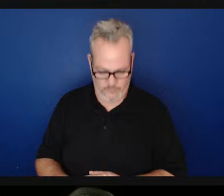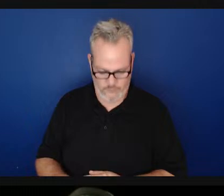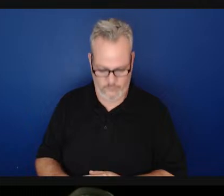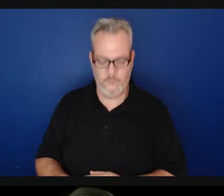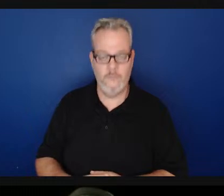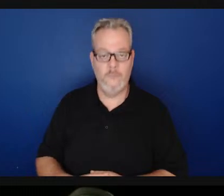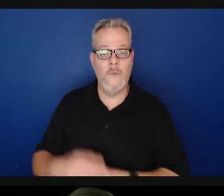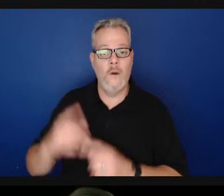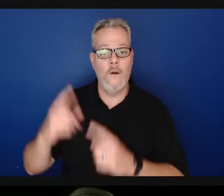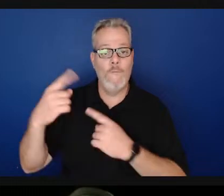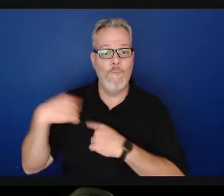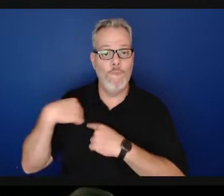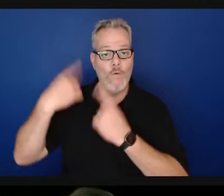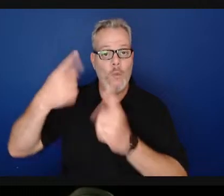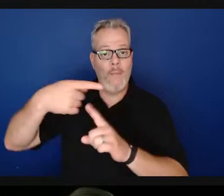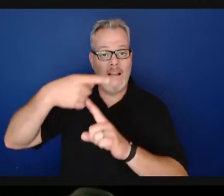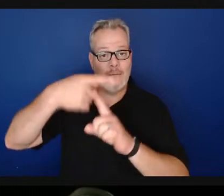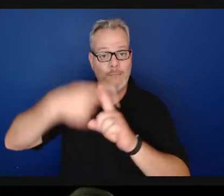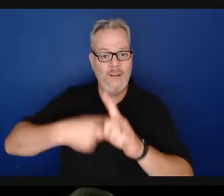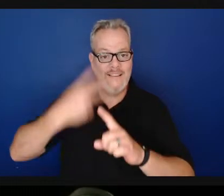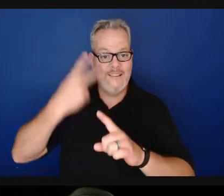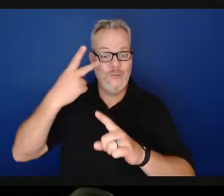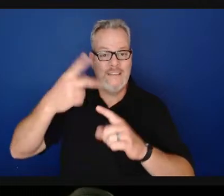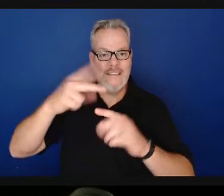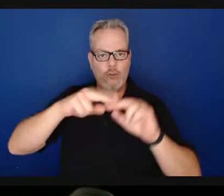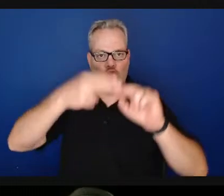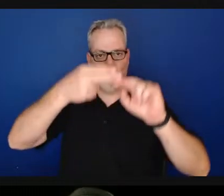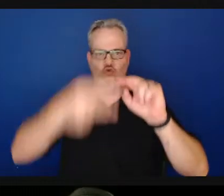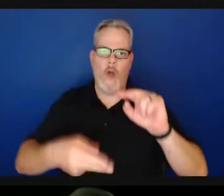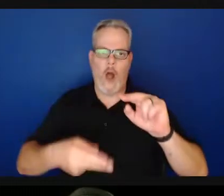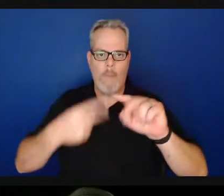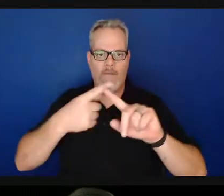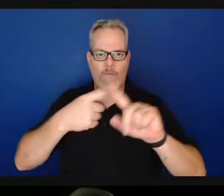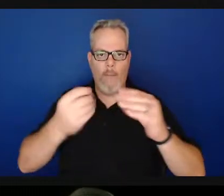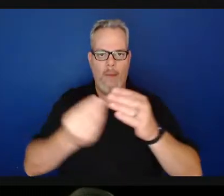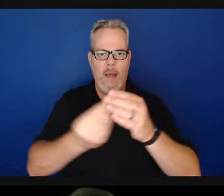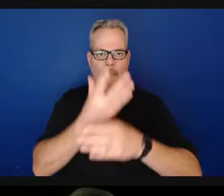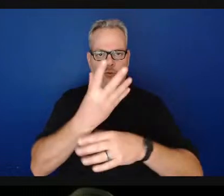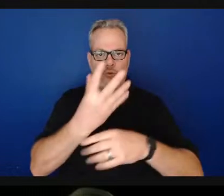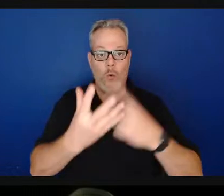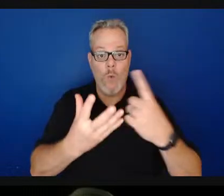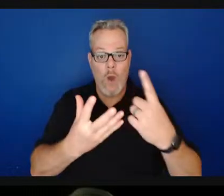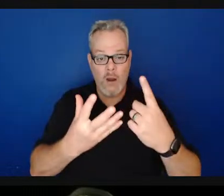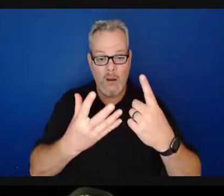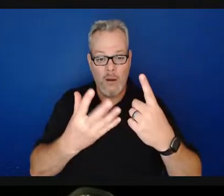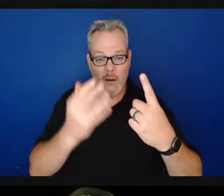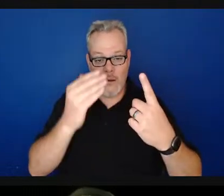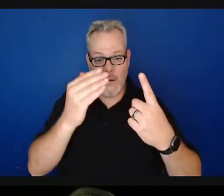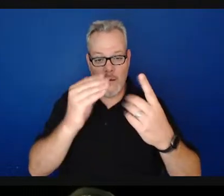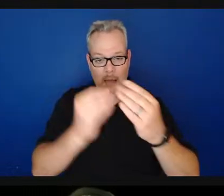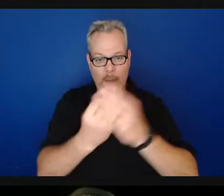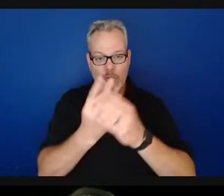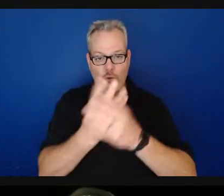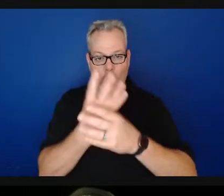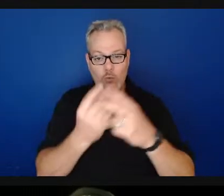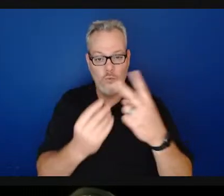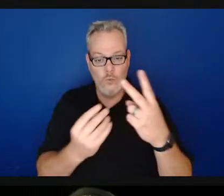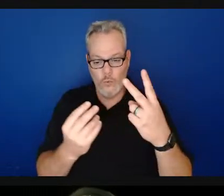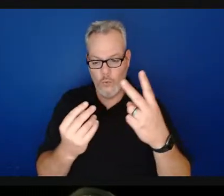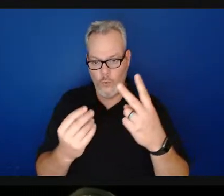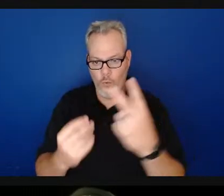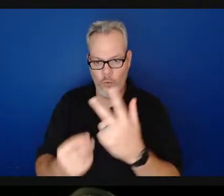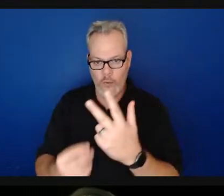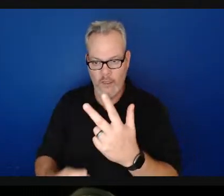episode 1, or that's episode 2 actually, looks like, yeah, episode 2, and then 3